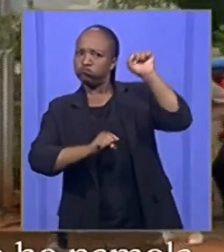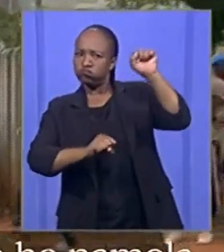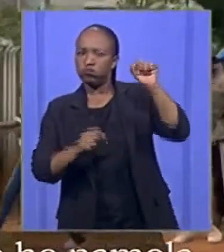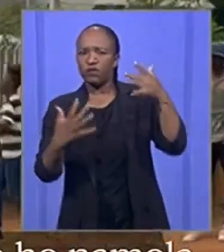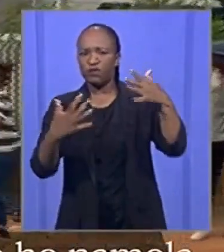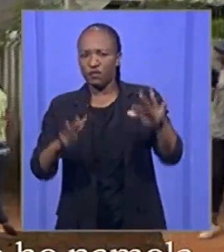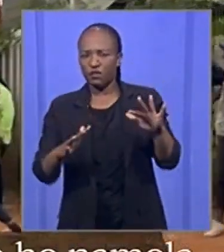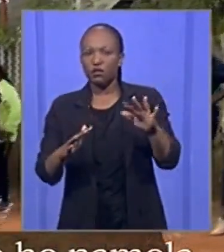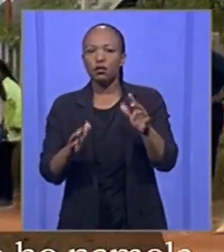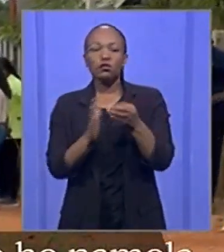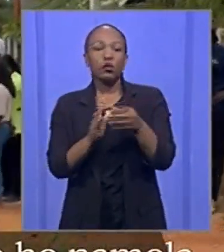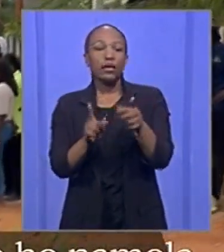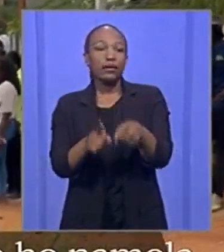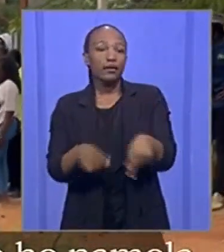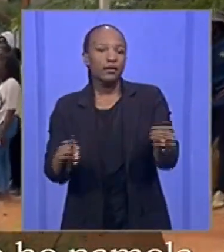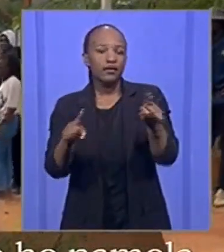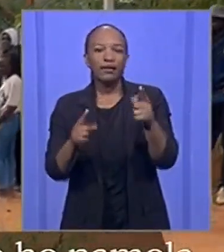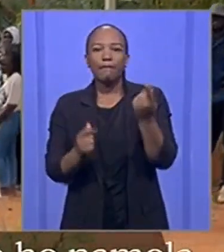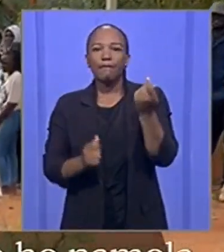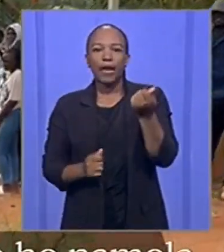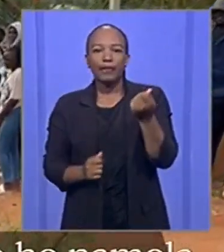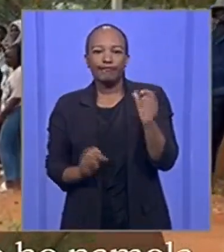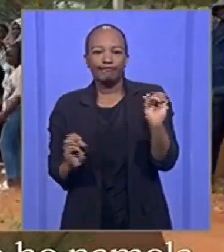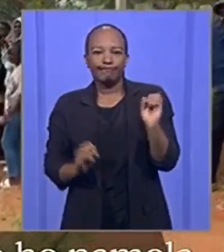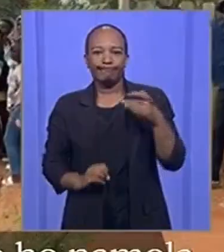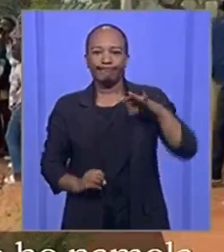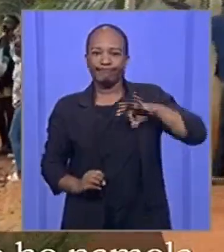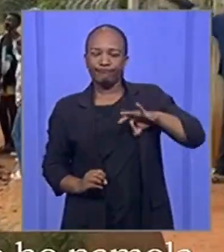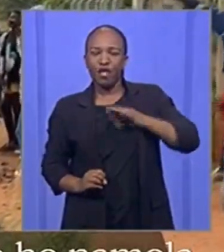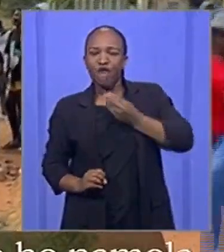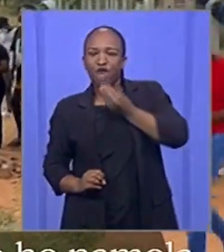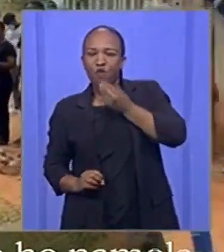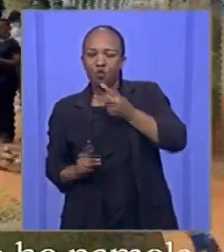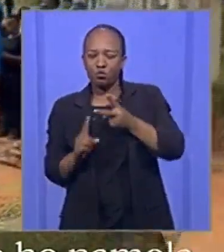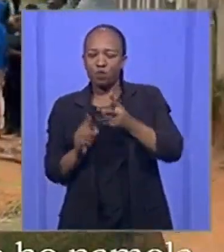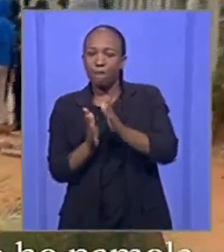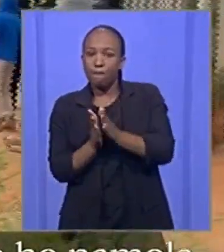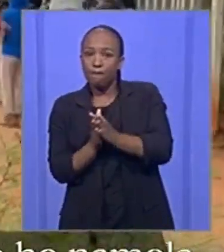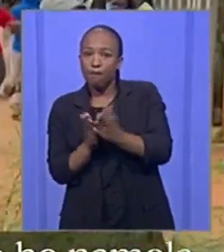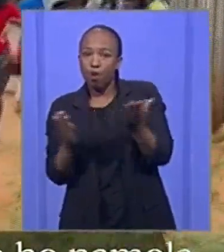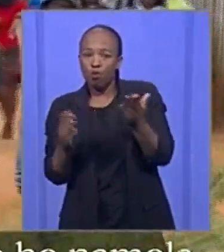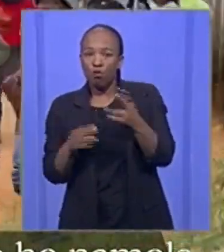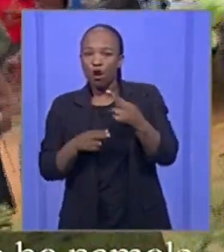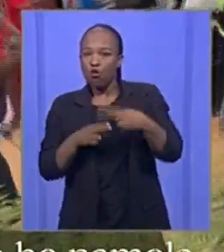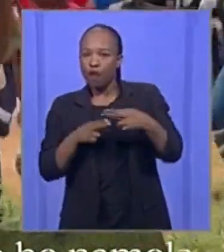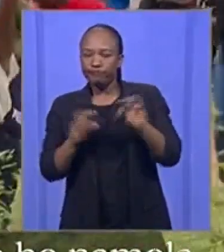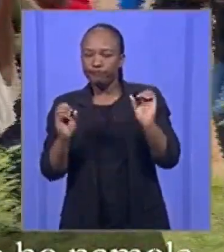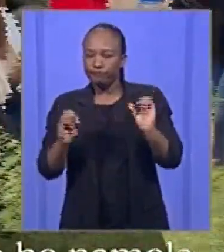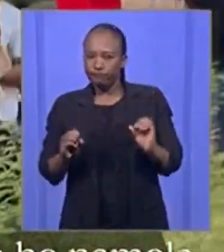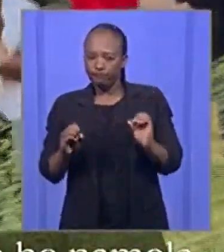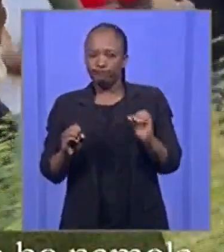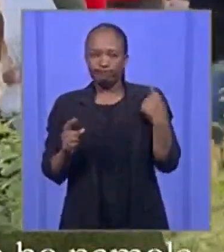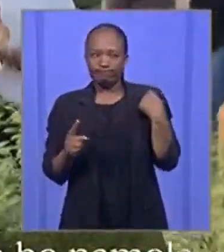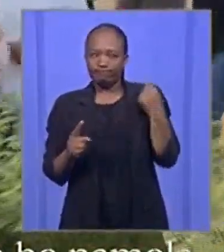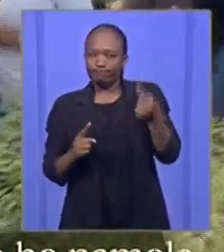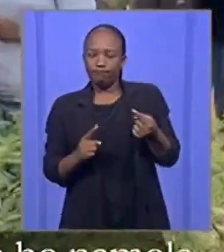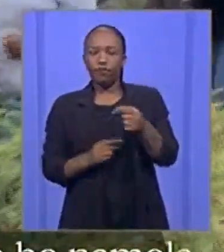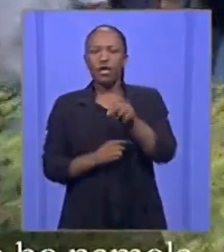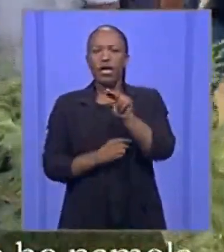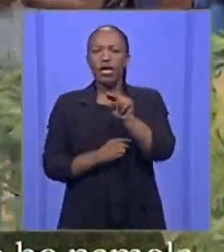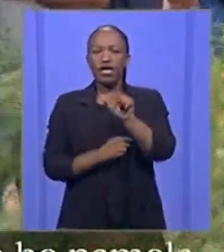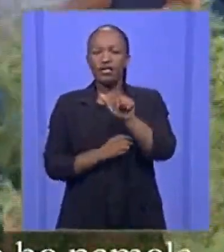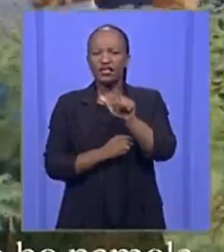ba baithuti ga sa hlo ba hwetša mašeleng a dijo, dipuku le rente go tswa go NSFAS. Ba re go tloga mola ngwaga go thoma ga